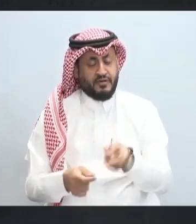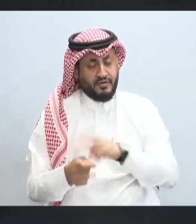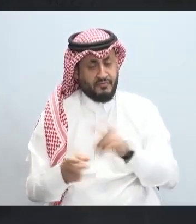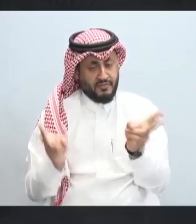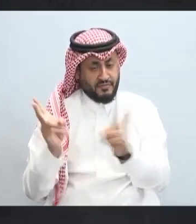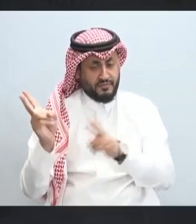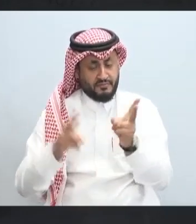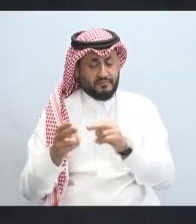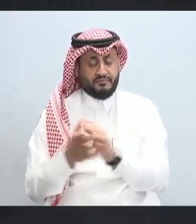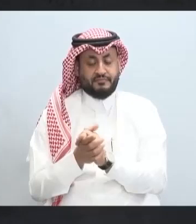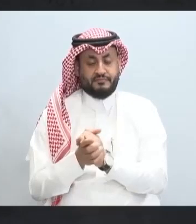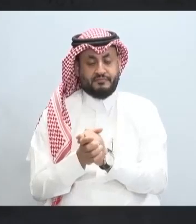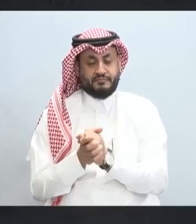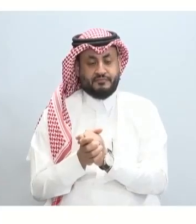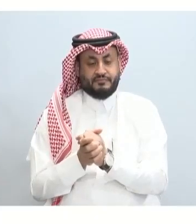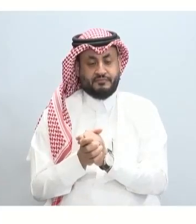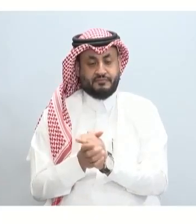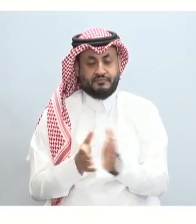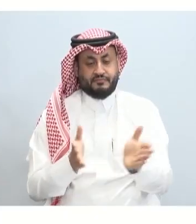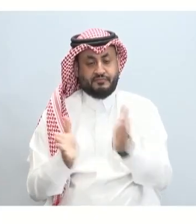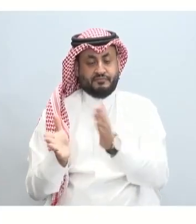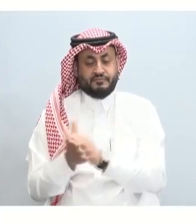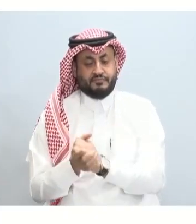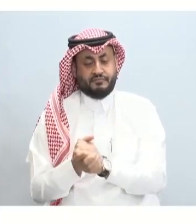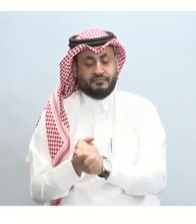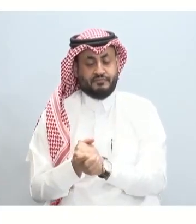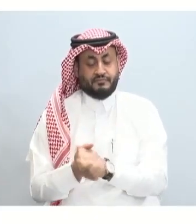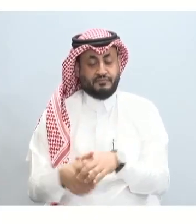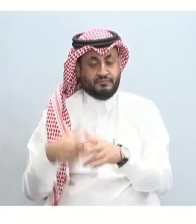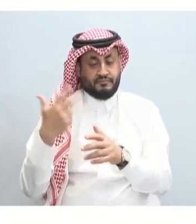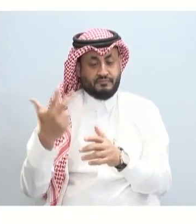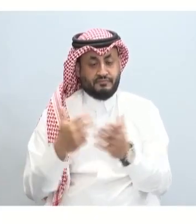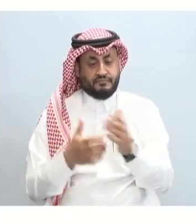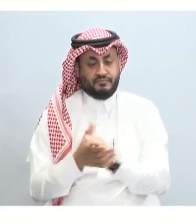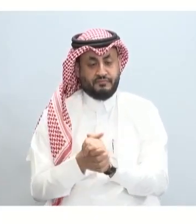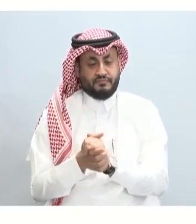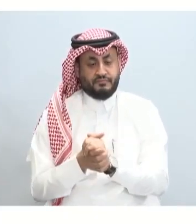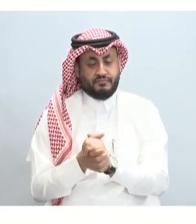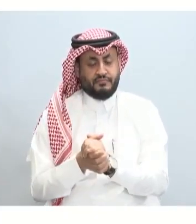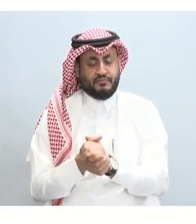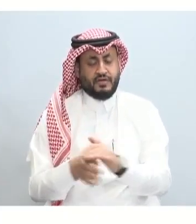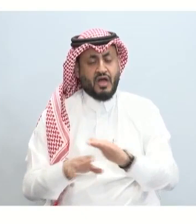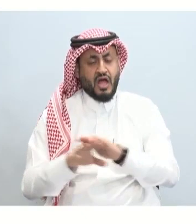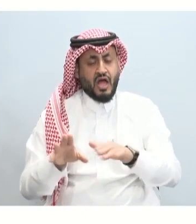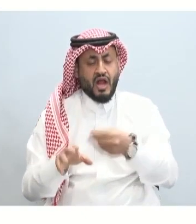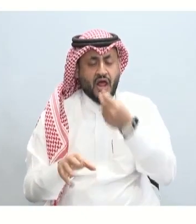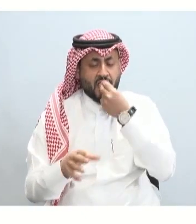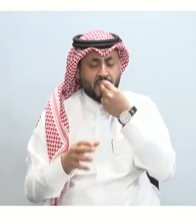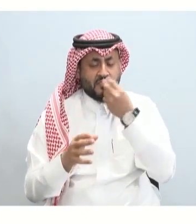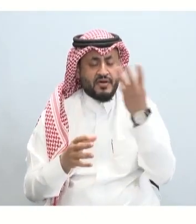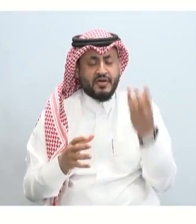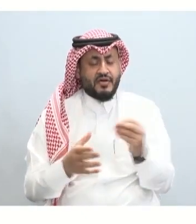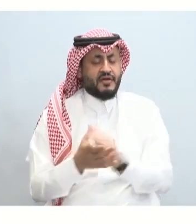dialogue with a partner. Also the third one, what are you going to drink after dinner?